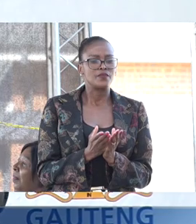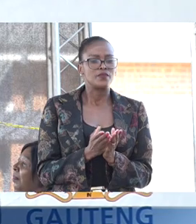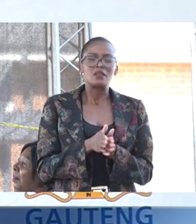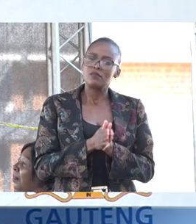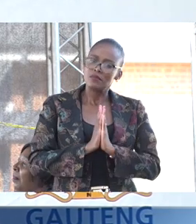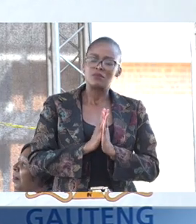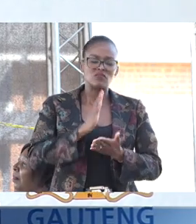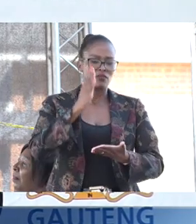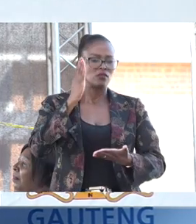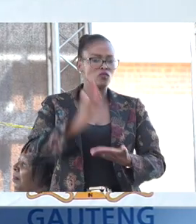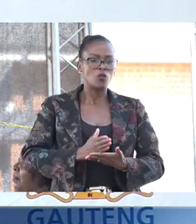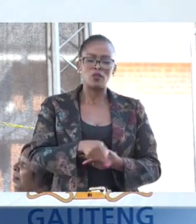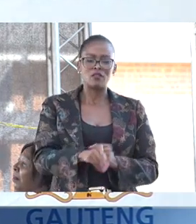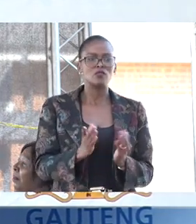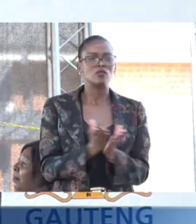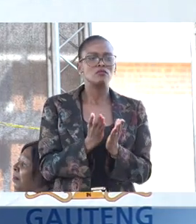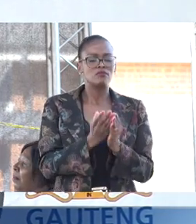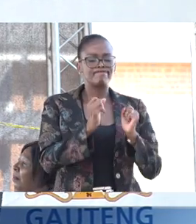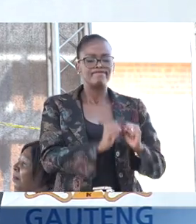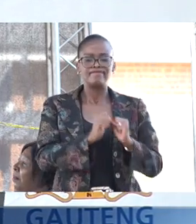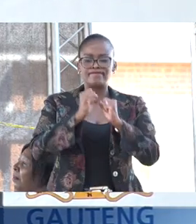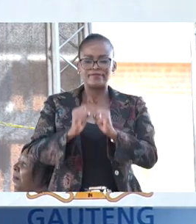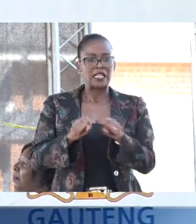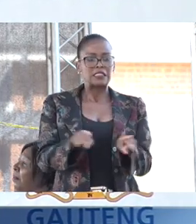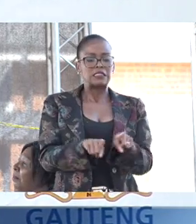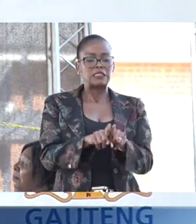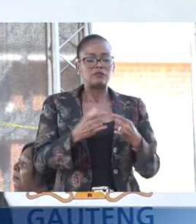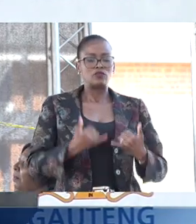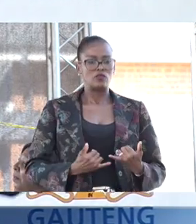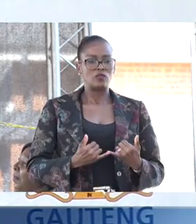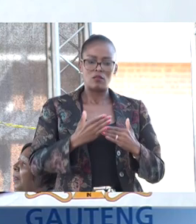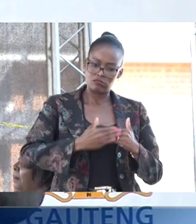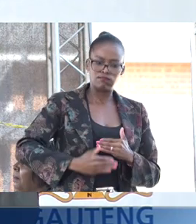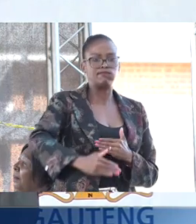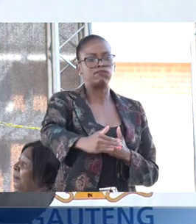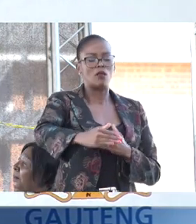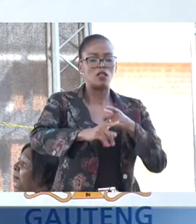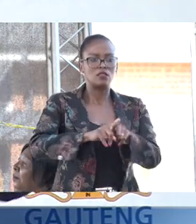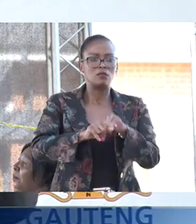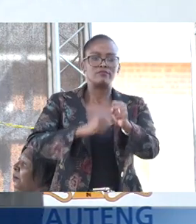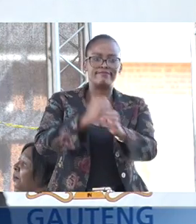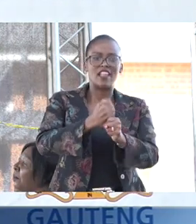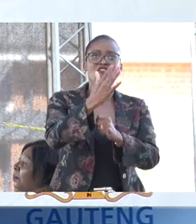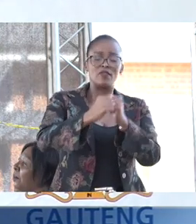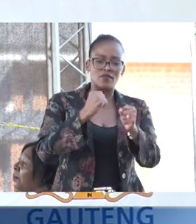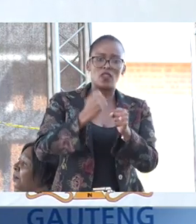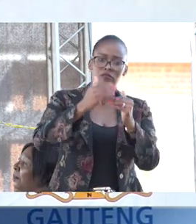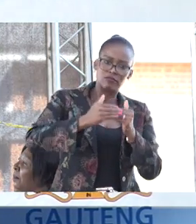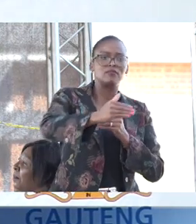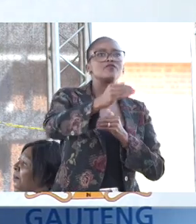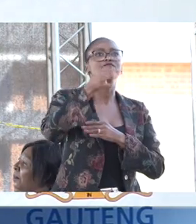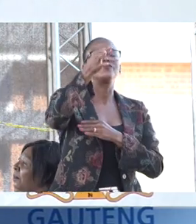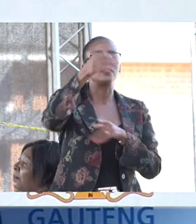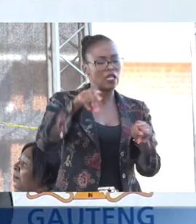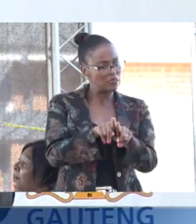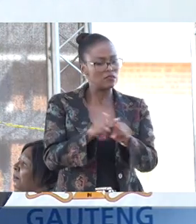Please ensure that this school remains the way it is today, even next year, even 5 years from down the